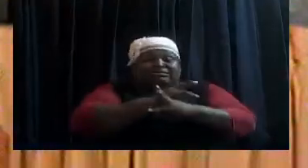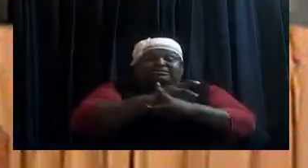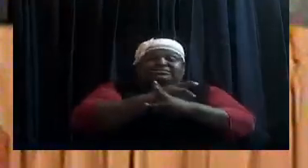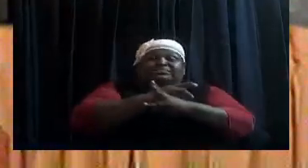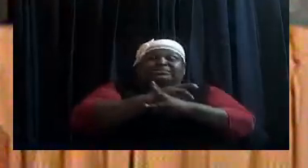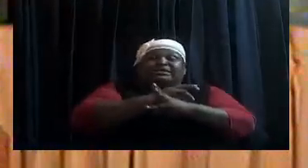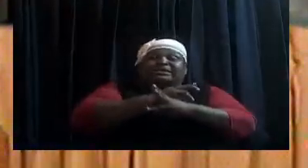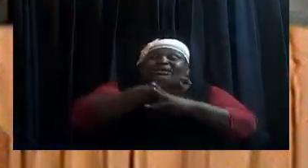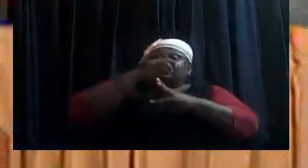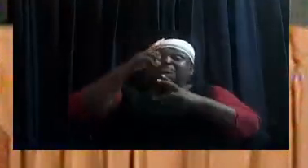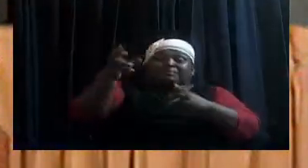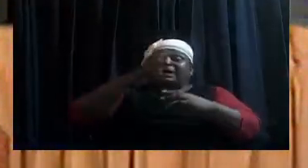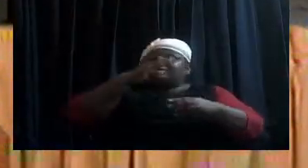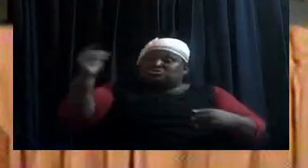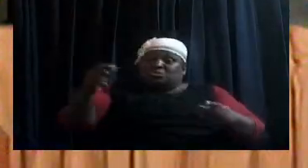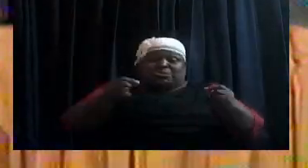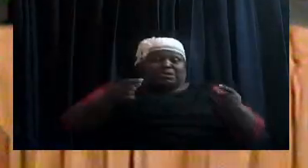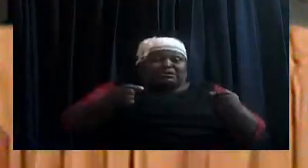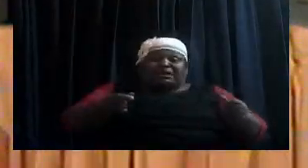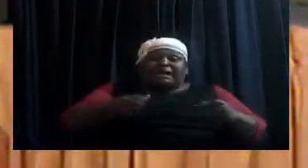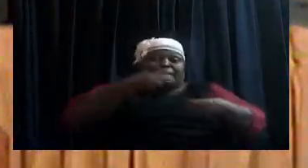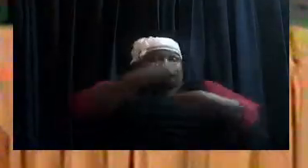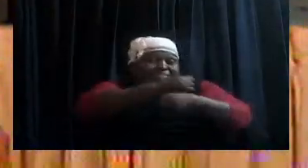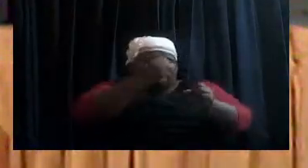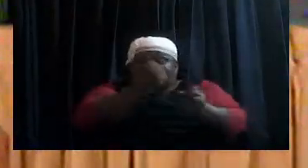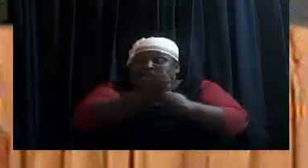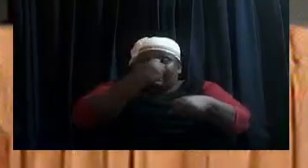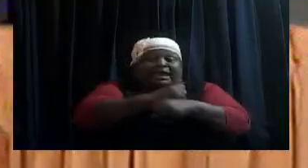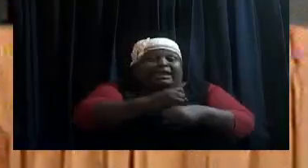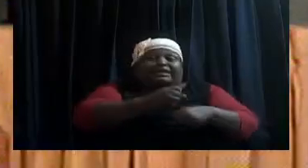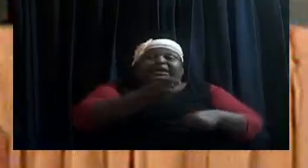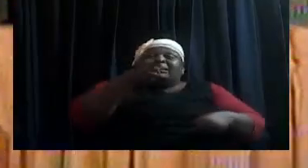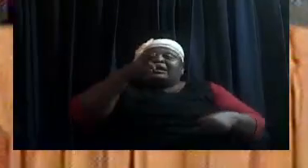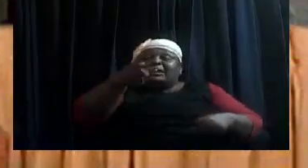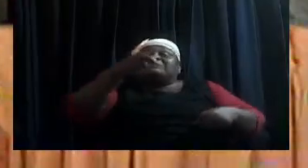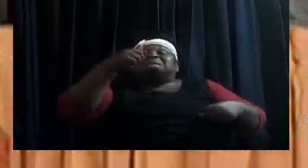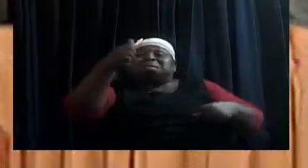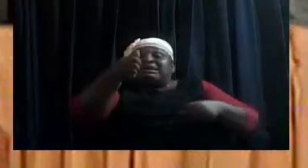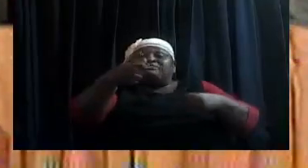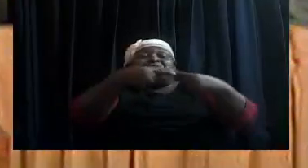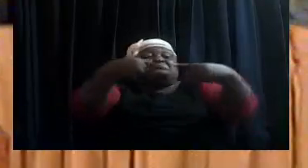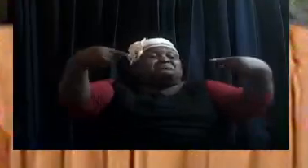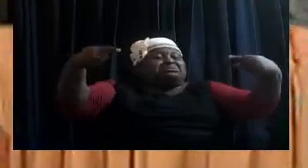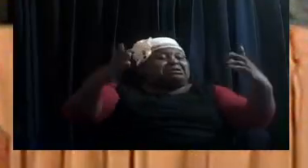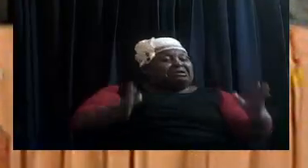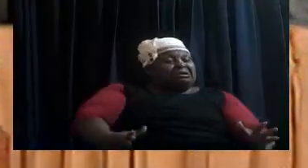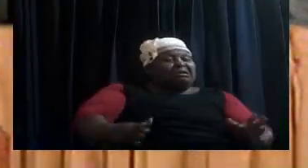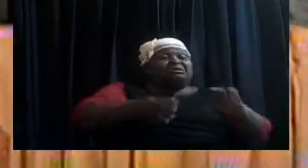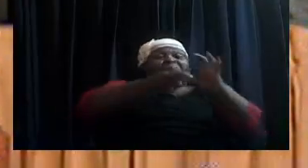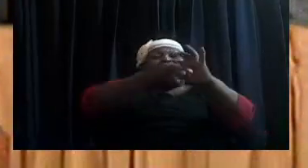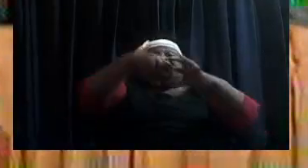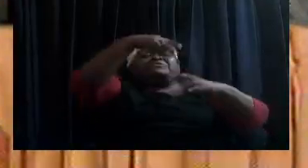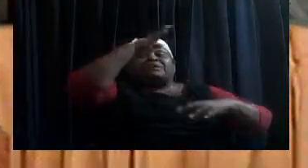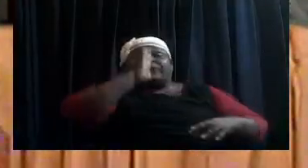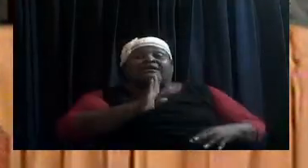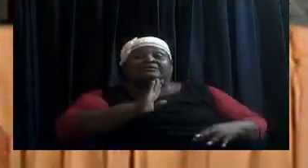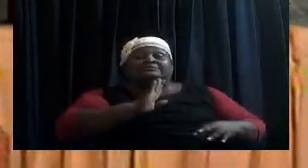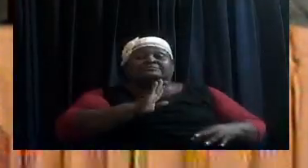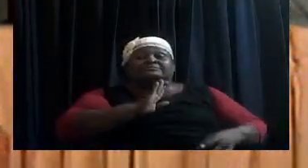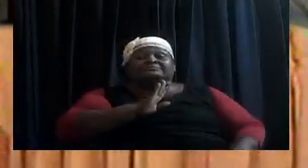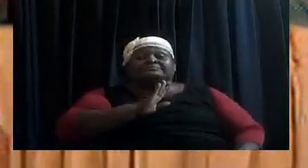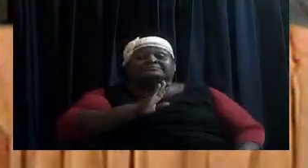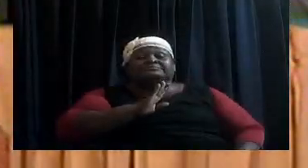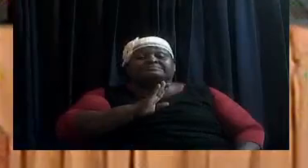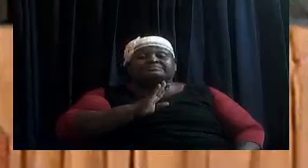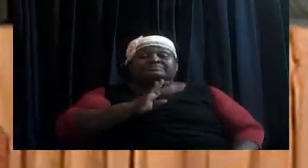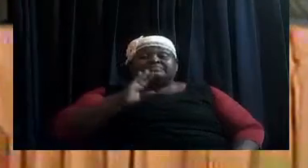by doing that, has made himself the enemy of the Lord.